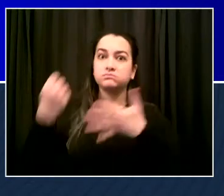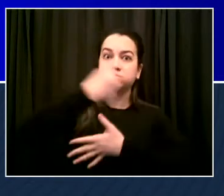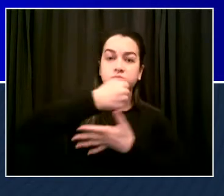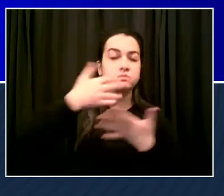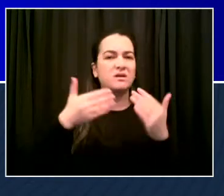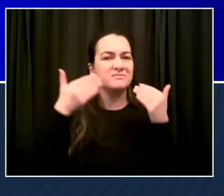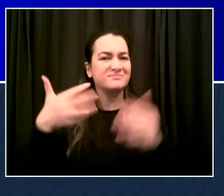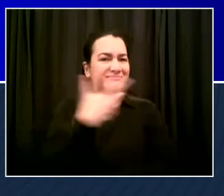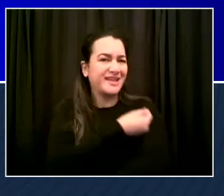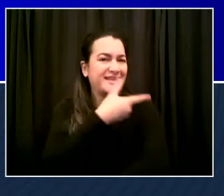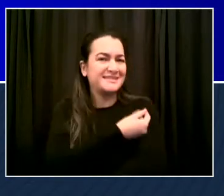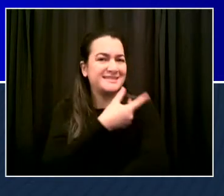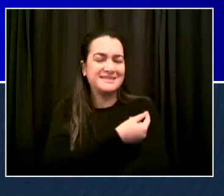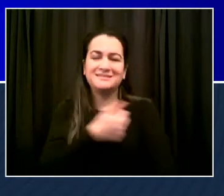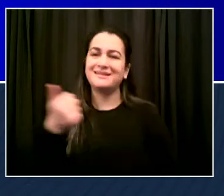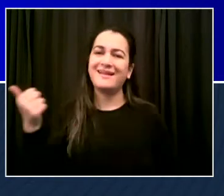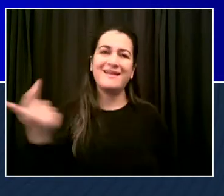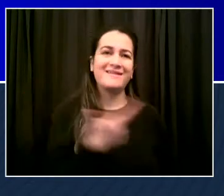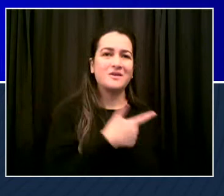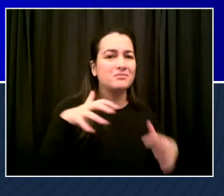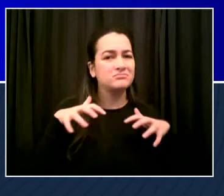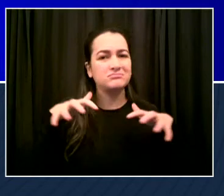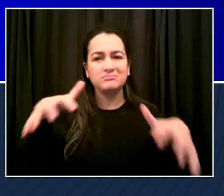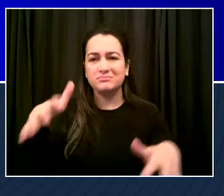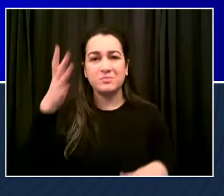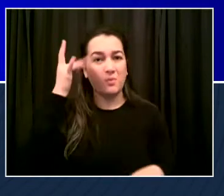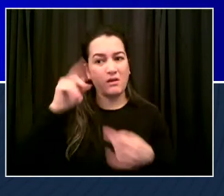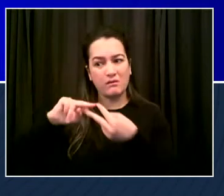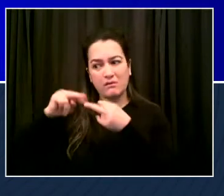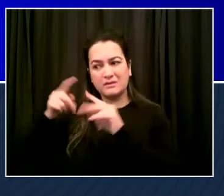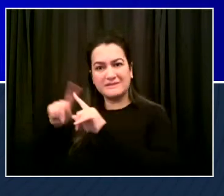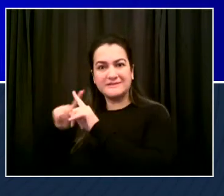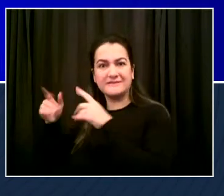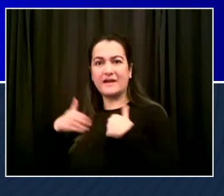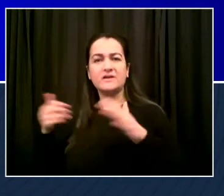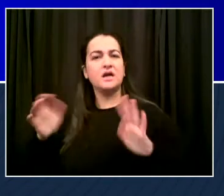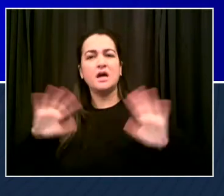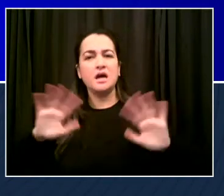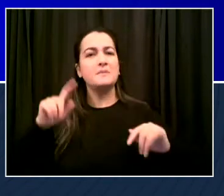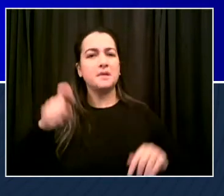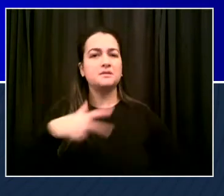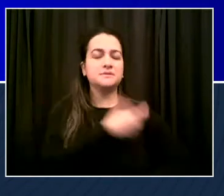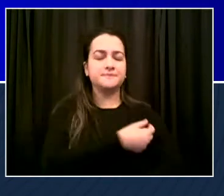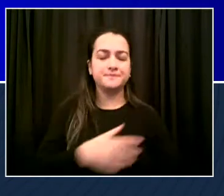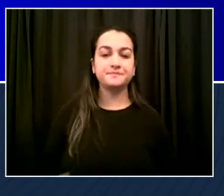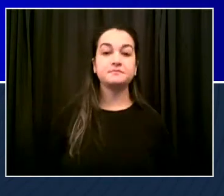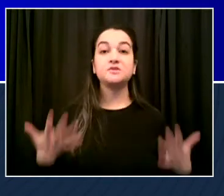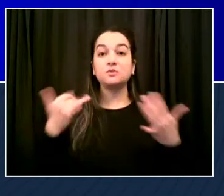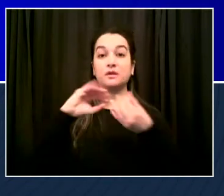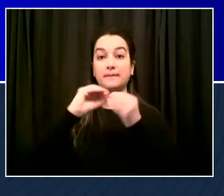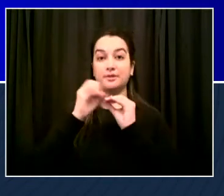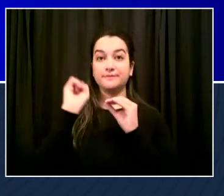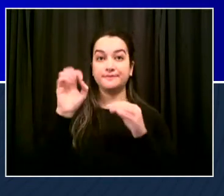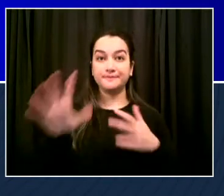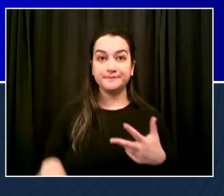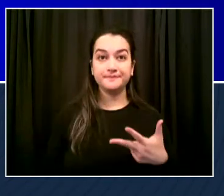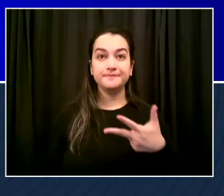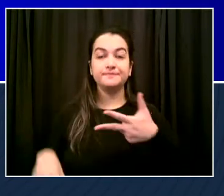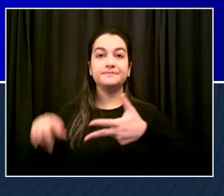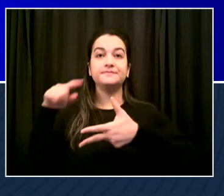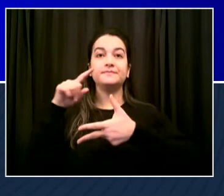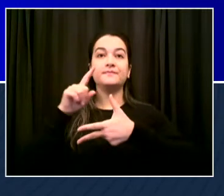and we're preparing for that every day. So number one, daily number of people admitted to New York City hospitals for suspected COVID-19. Today's